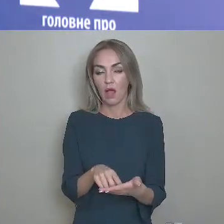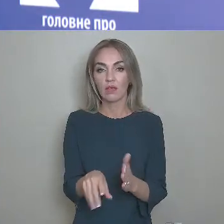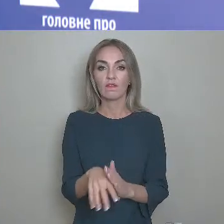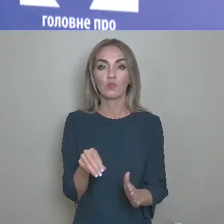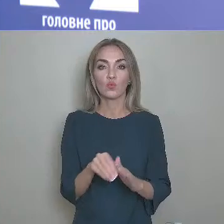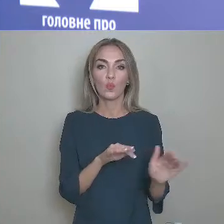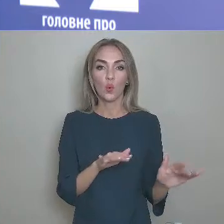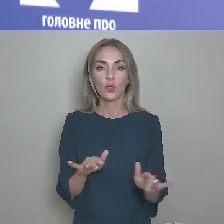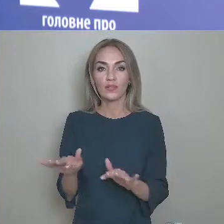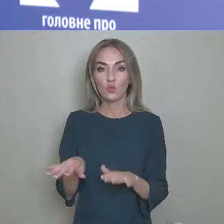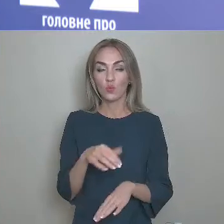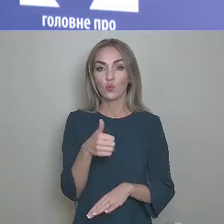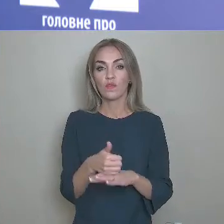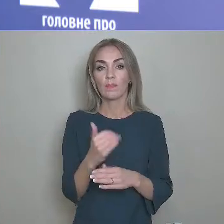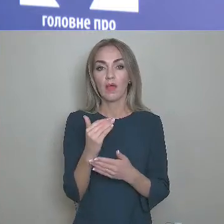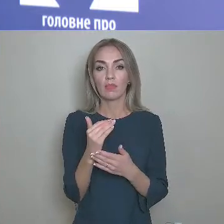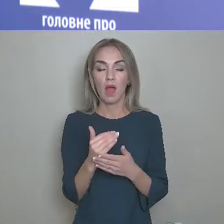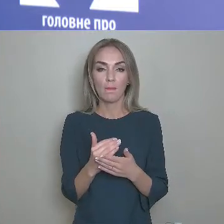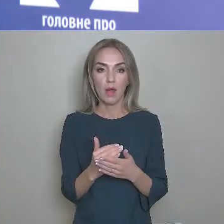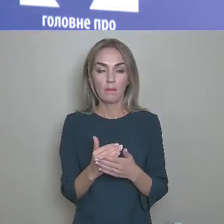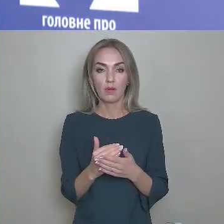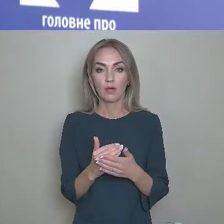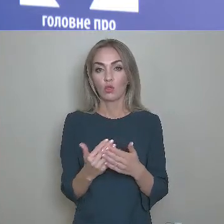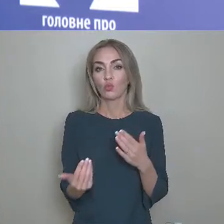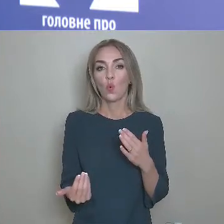of the election process, the key